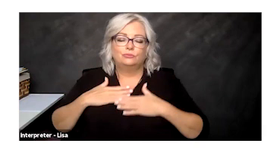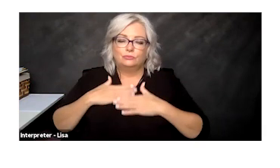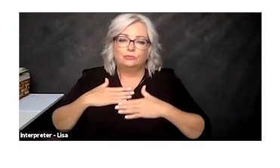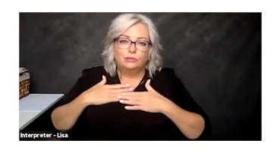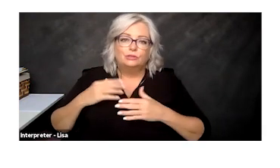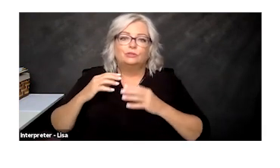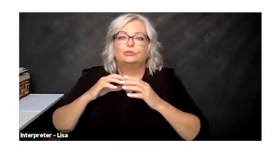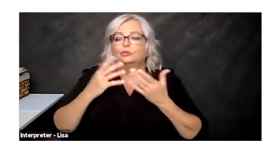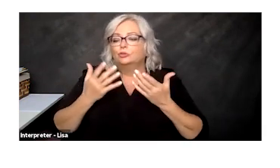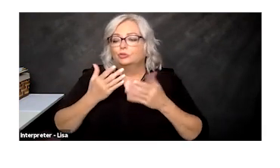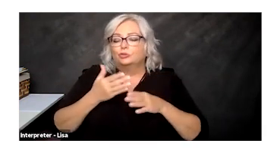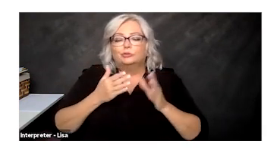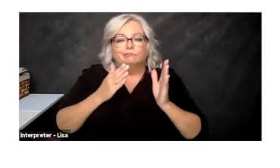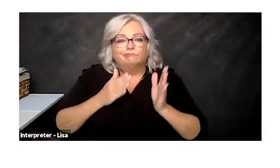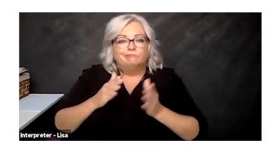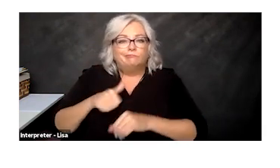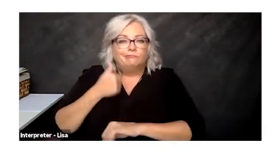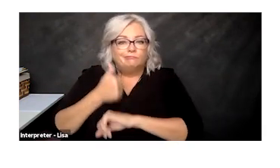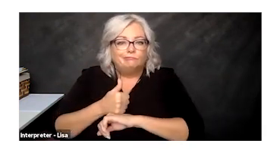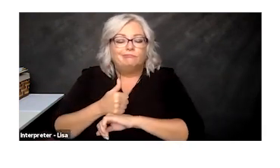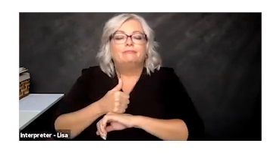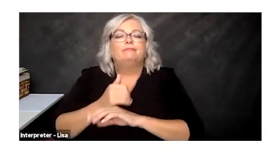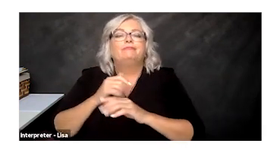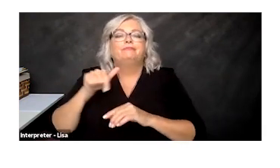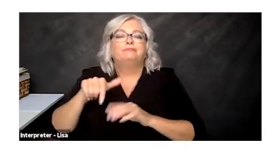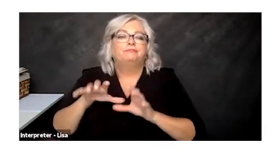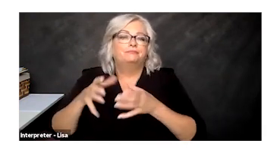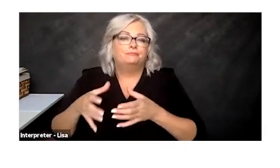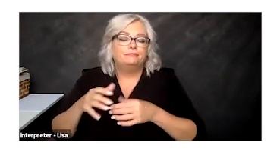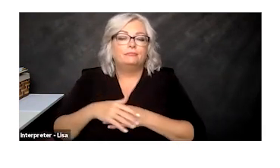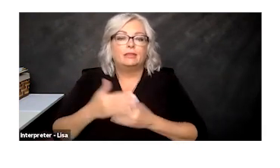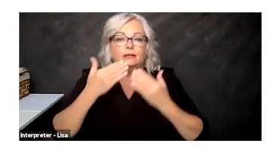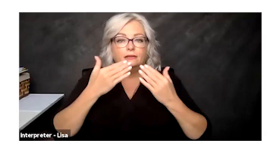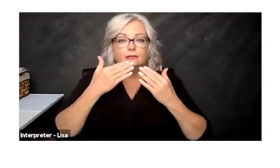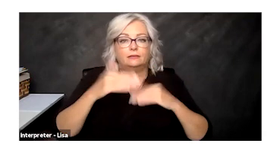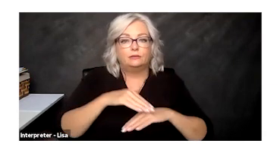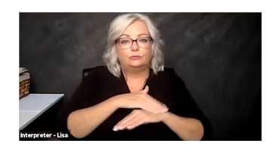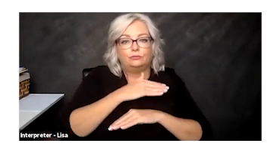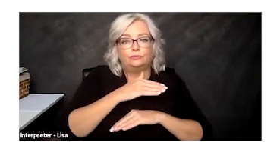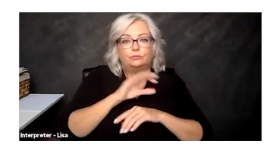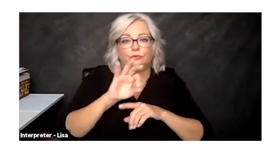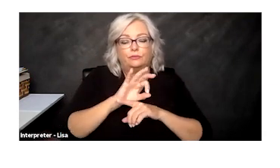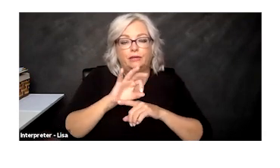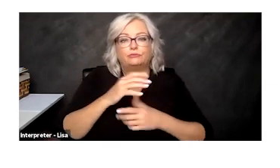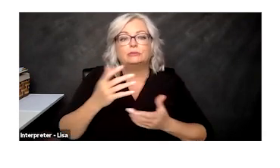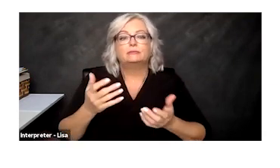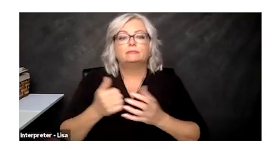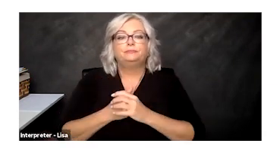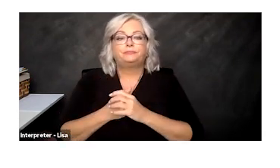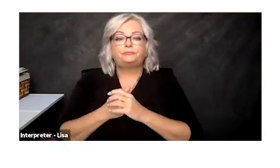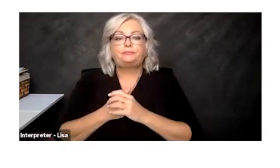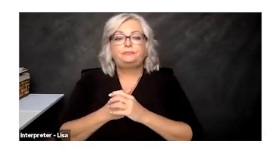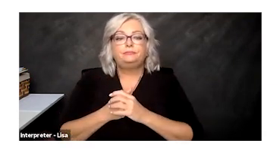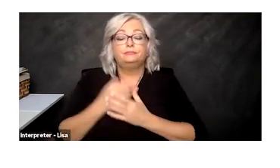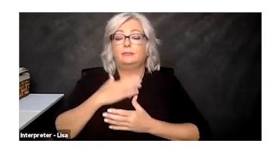you. And I want to thank the Slow Factory for giving us this opportunity to share our work. And yeah, feel free to reach